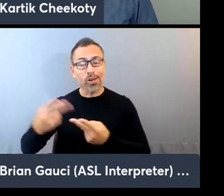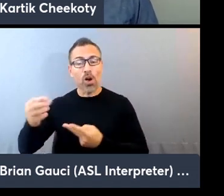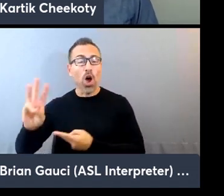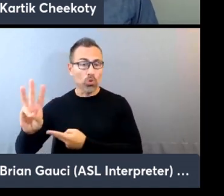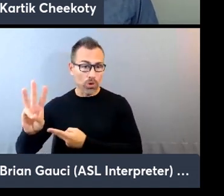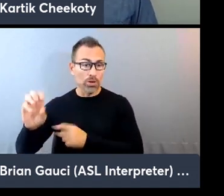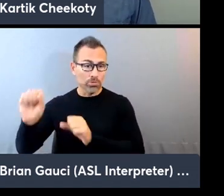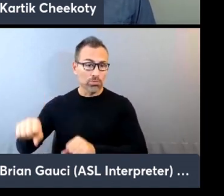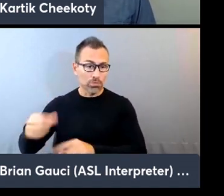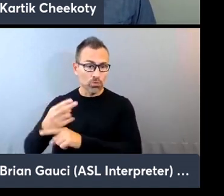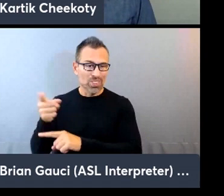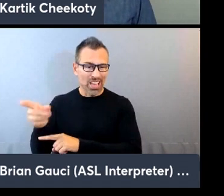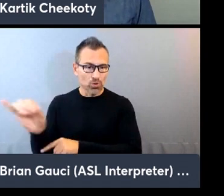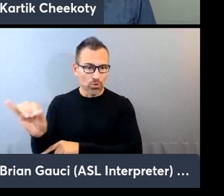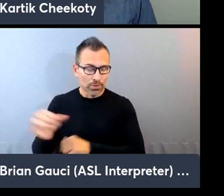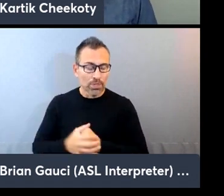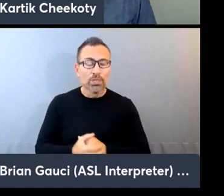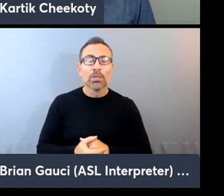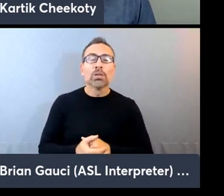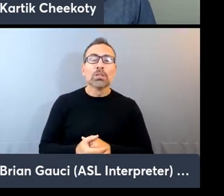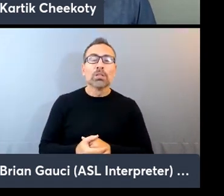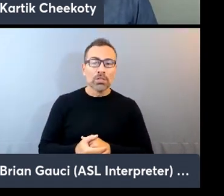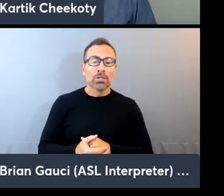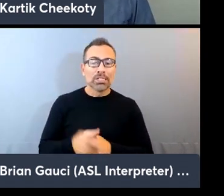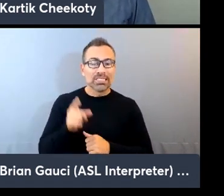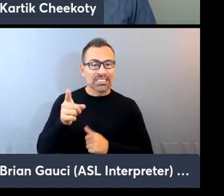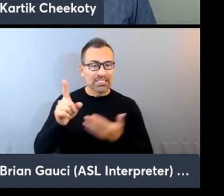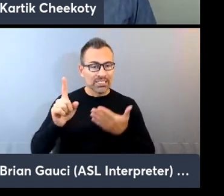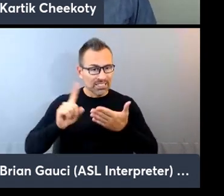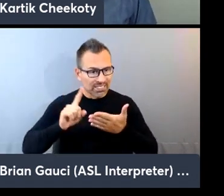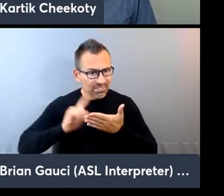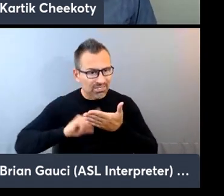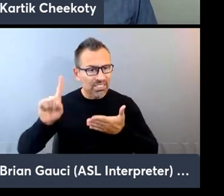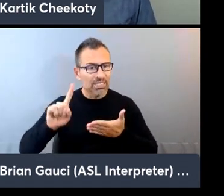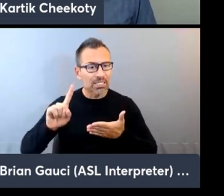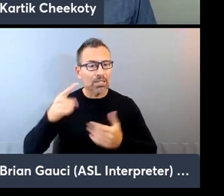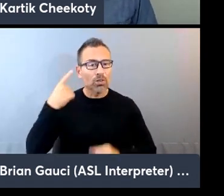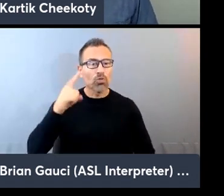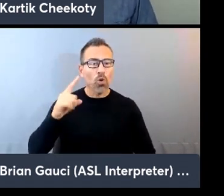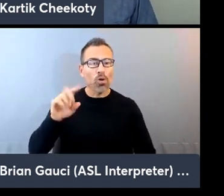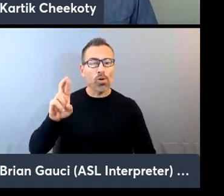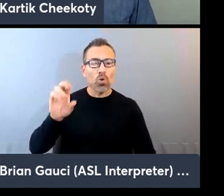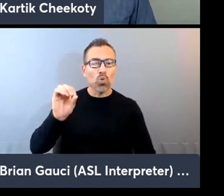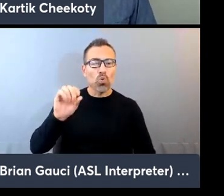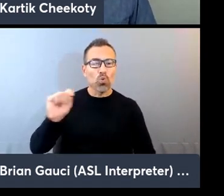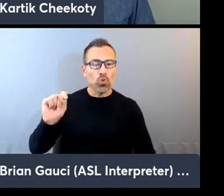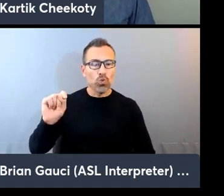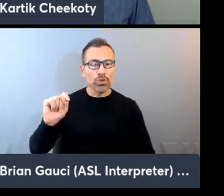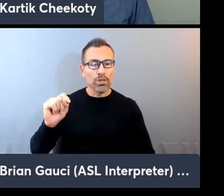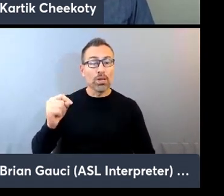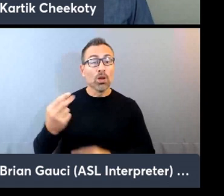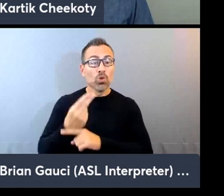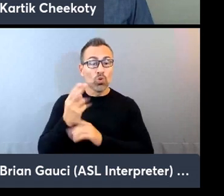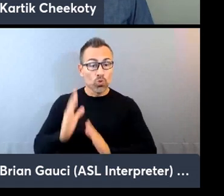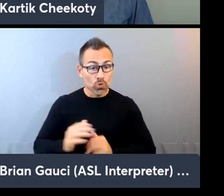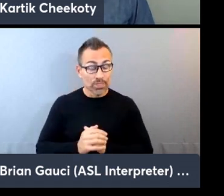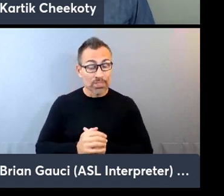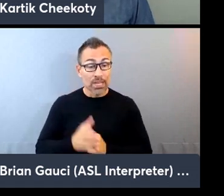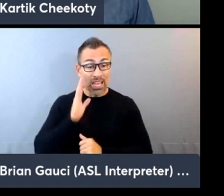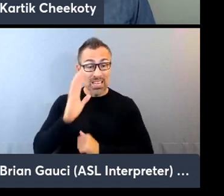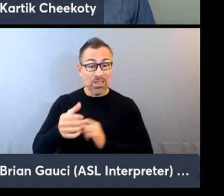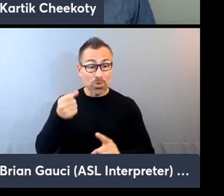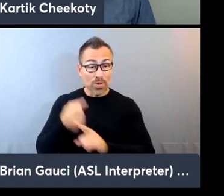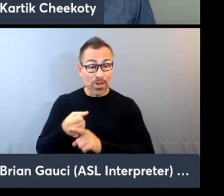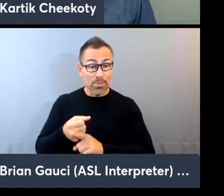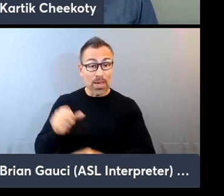device. Now, this check is for root users, and it impacts the root